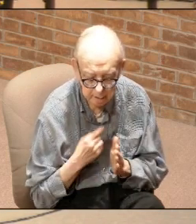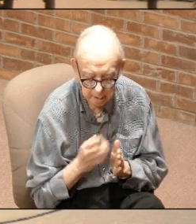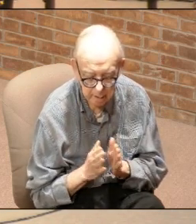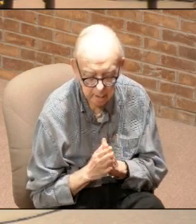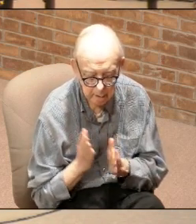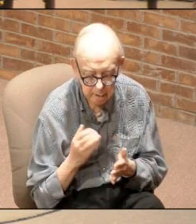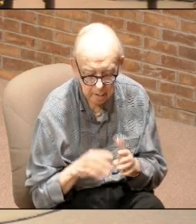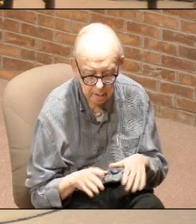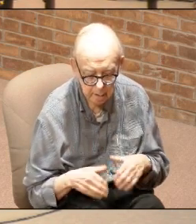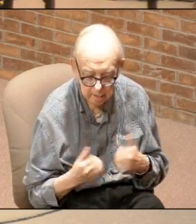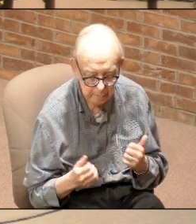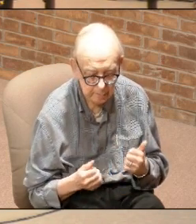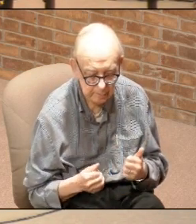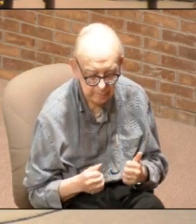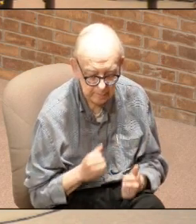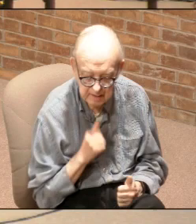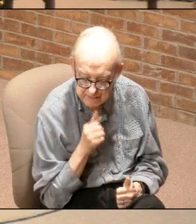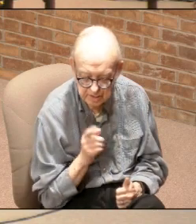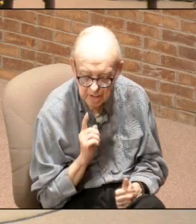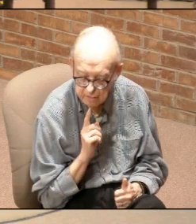comes into your life that that's not true